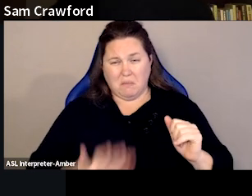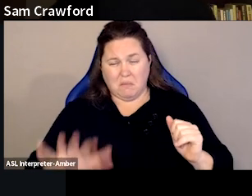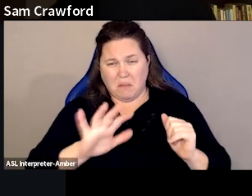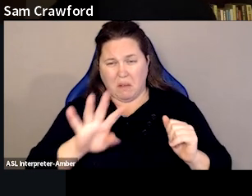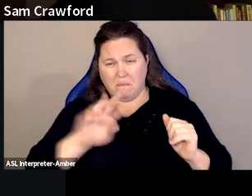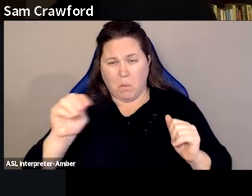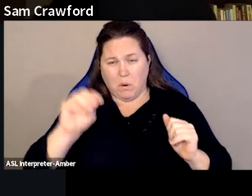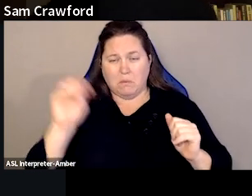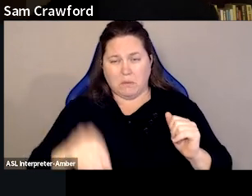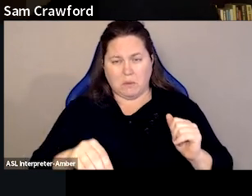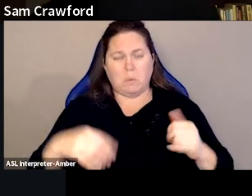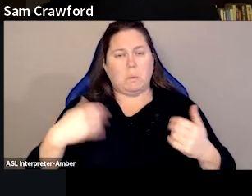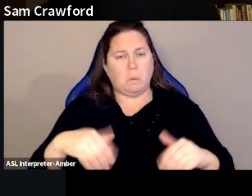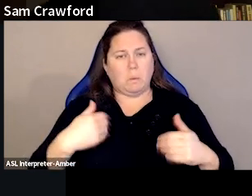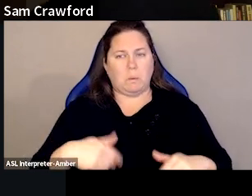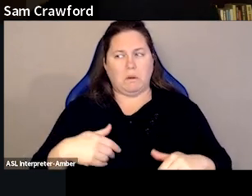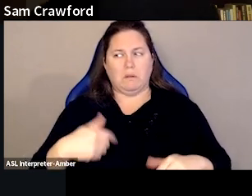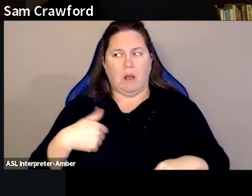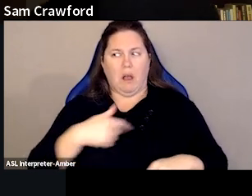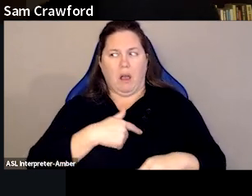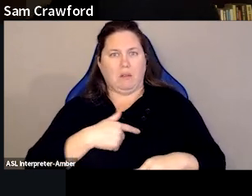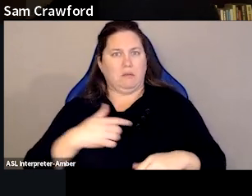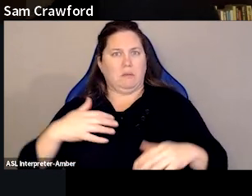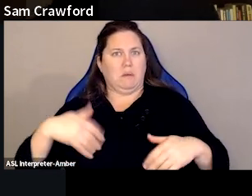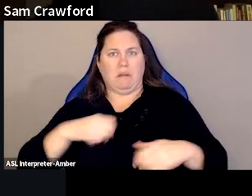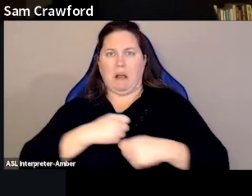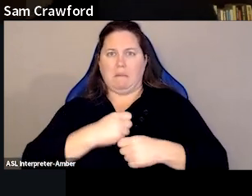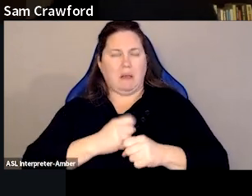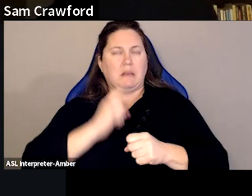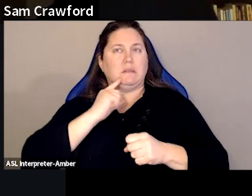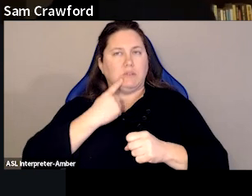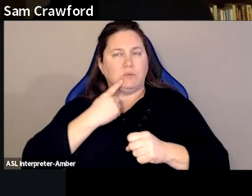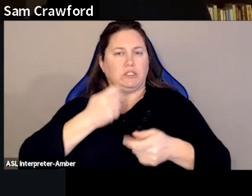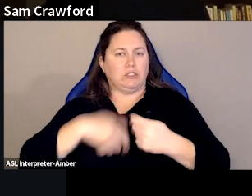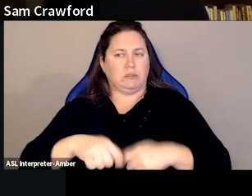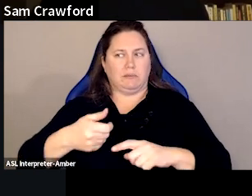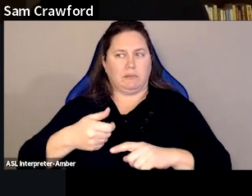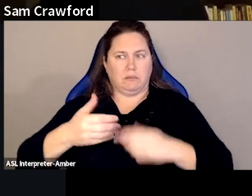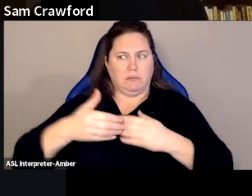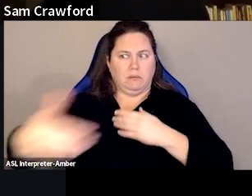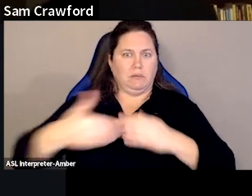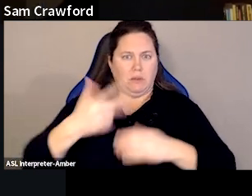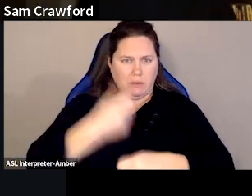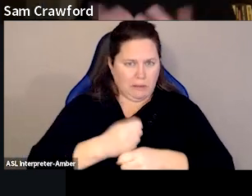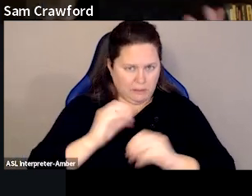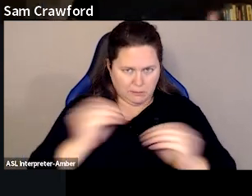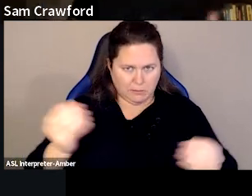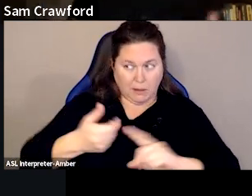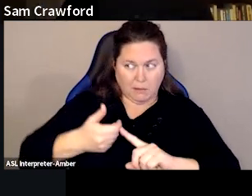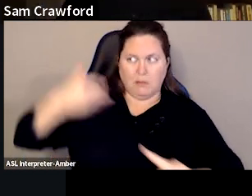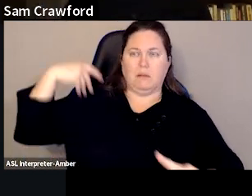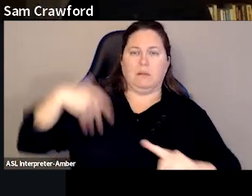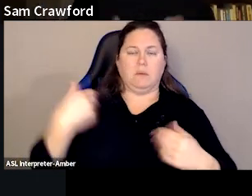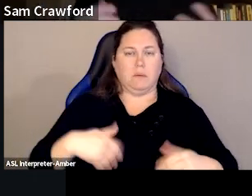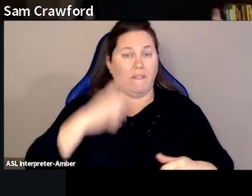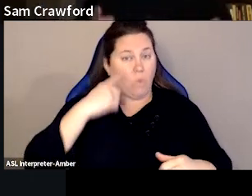40% of us who haven't made significant changes within the past 3 years. And that, to me,